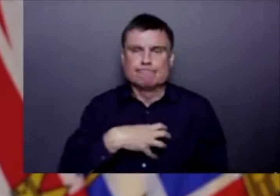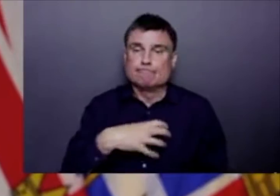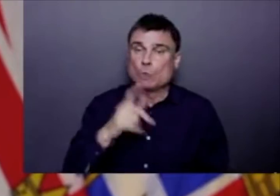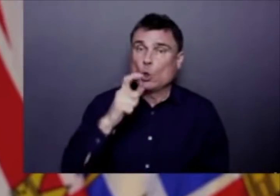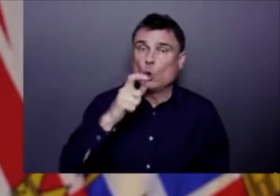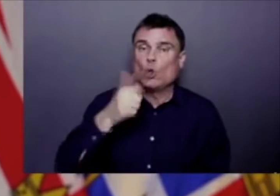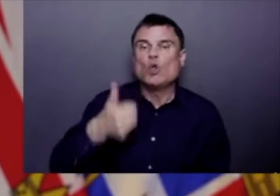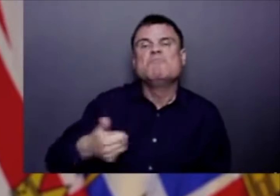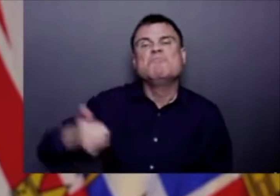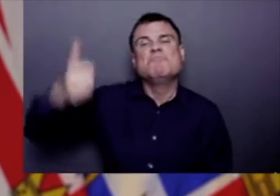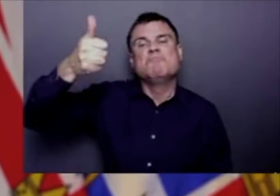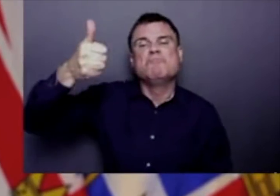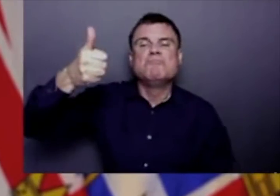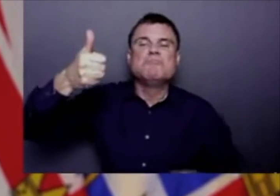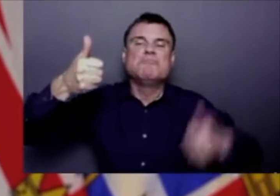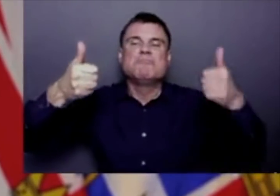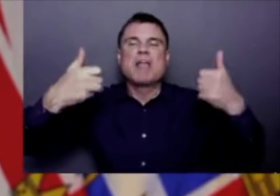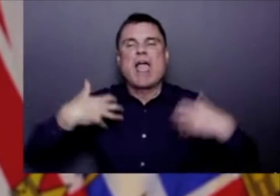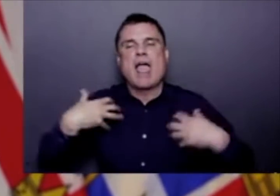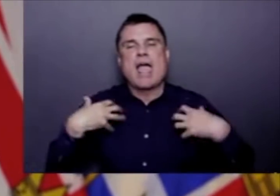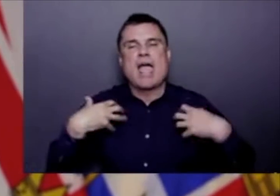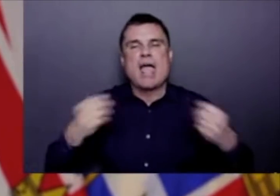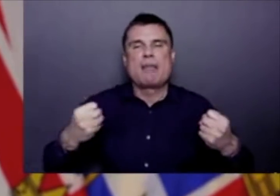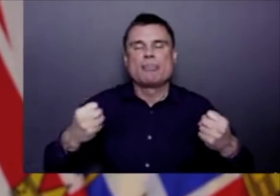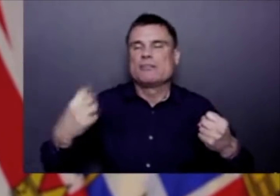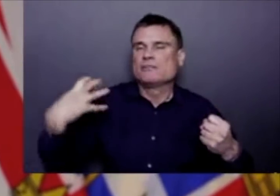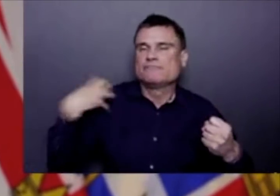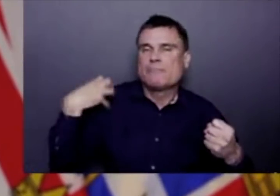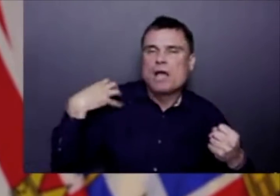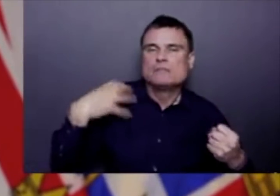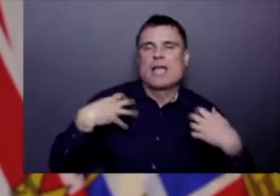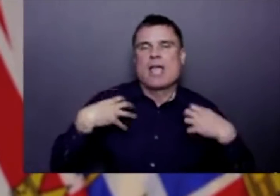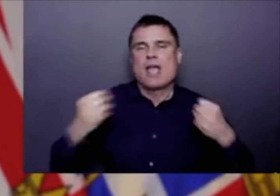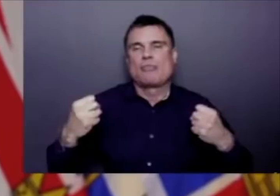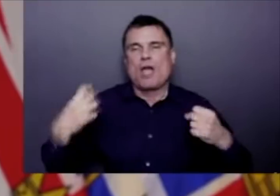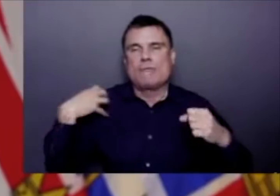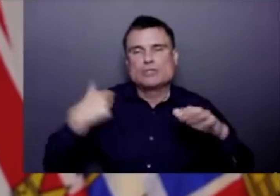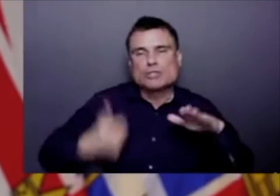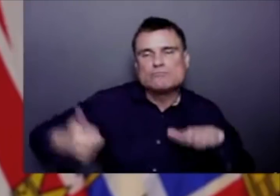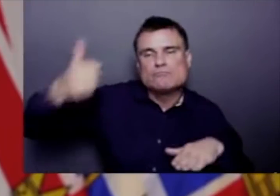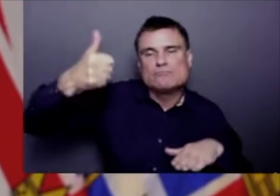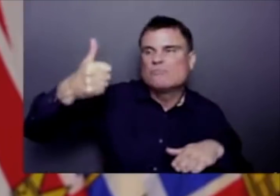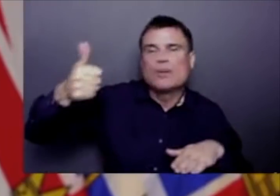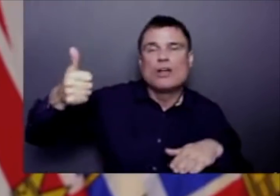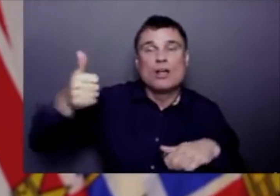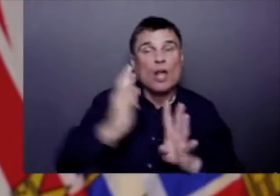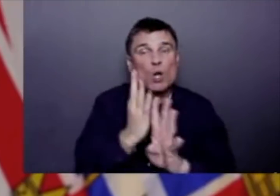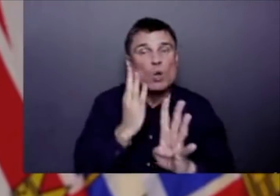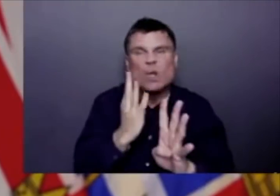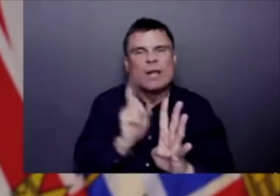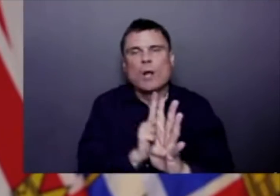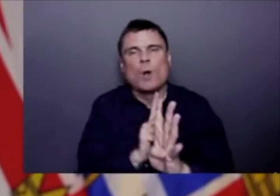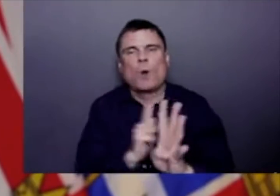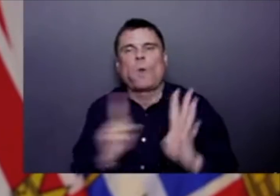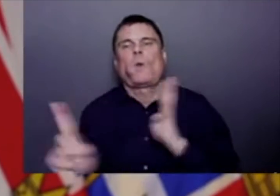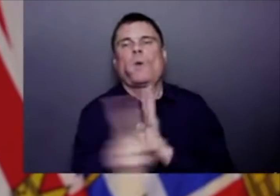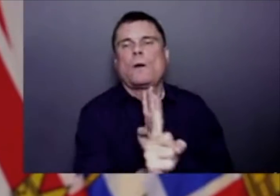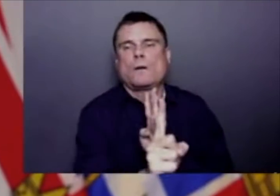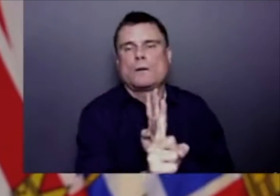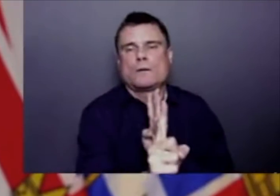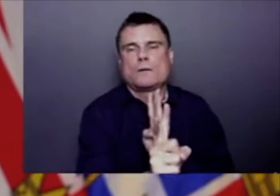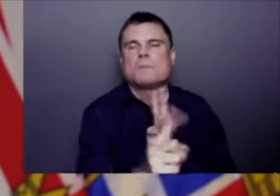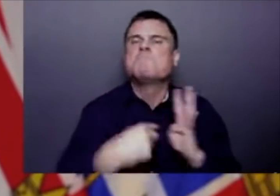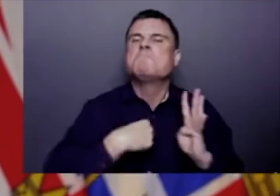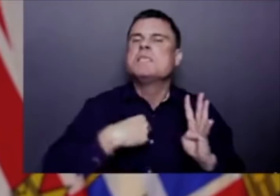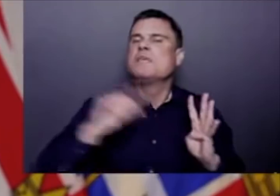this? I think this is unfortunate. We are rolling this out. The people who have been